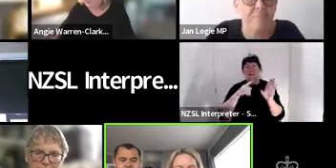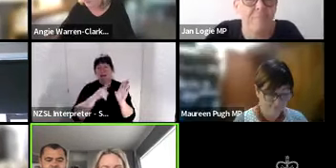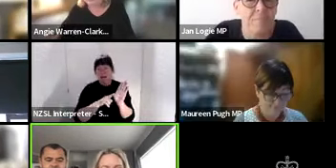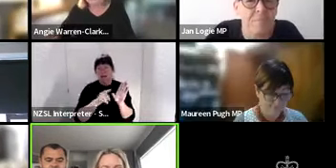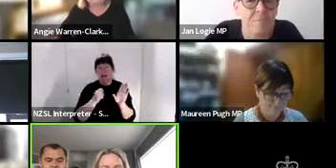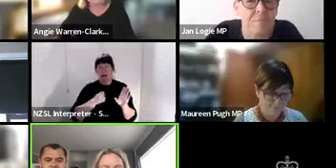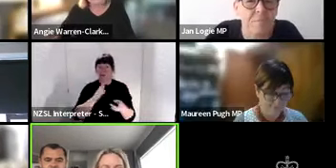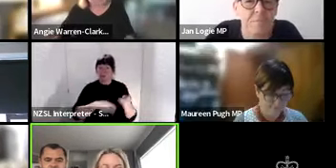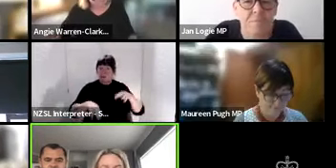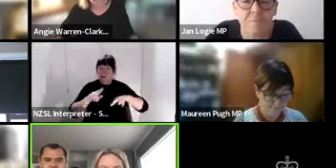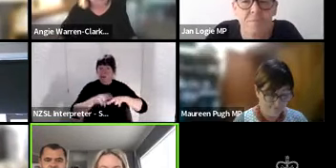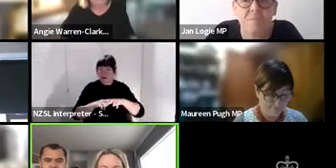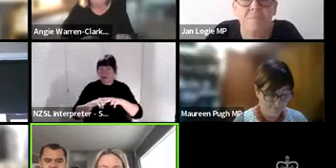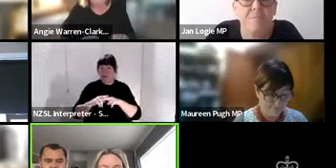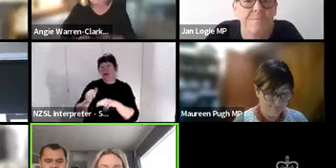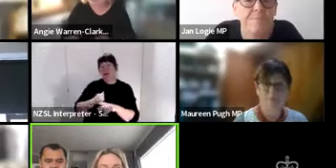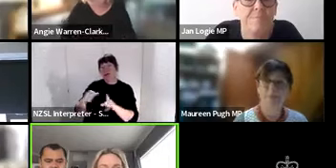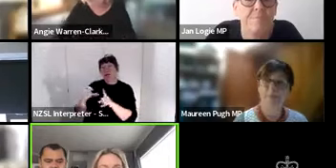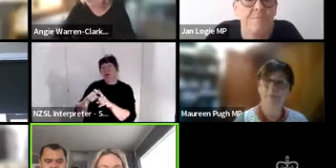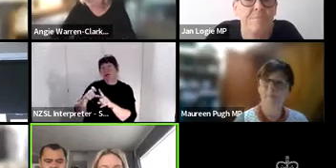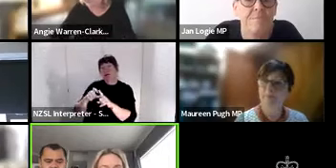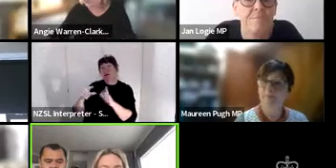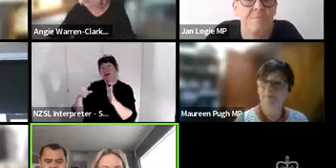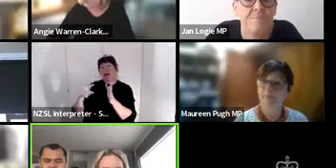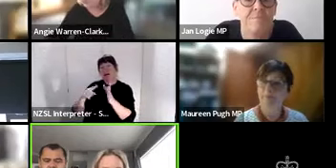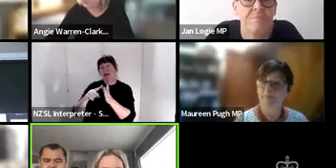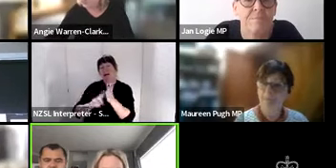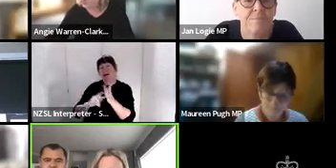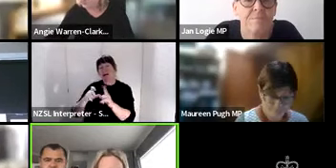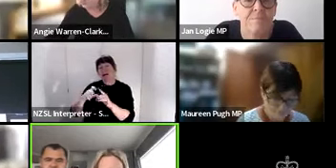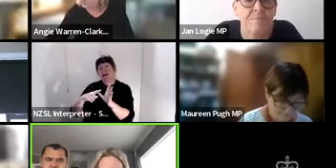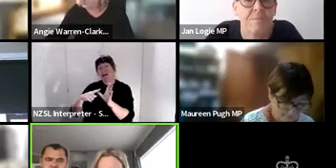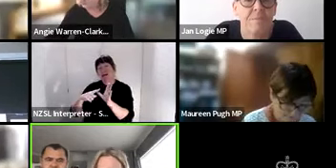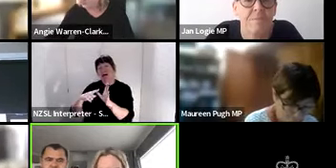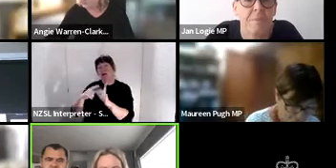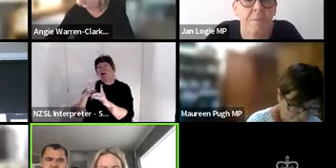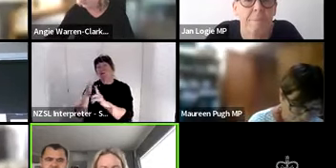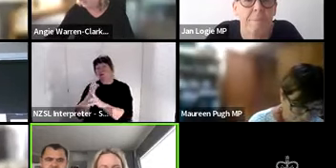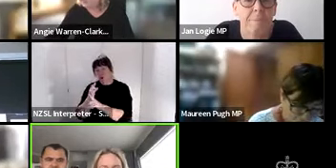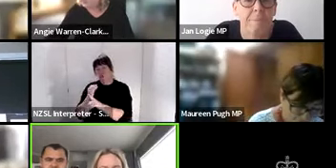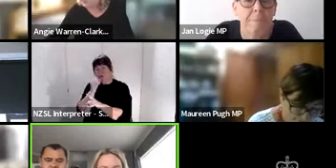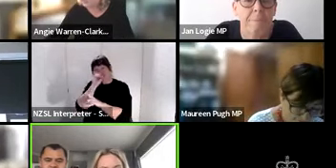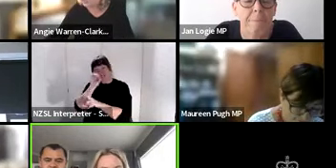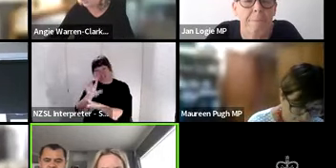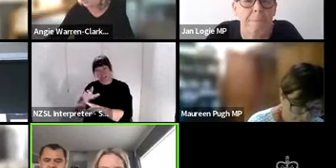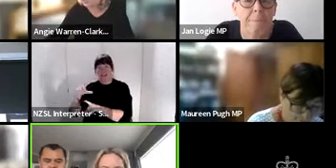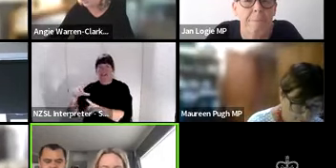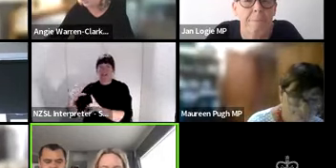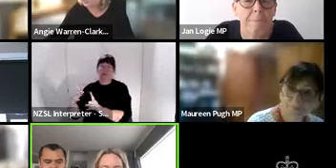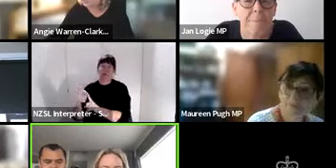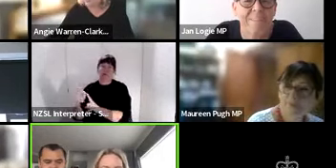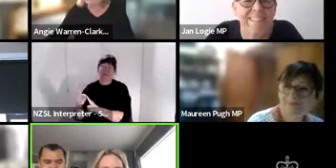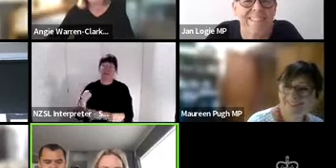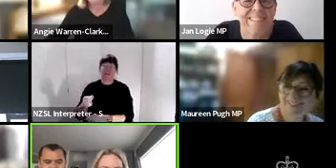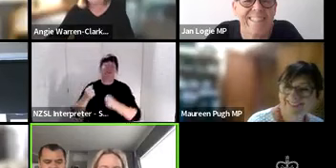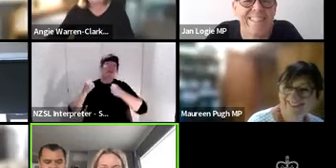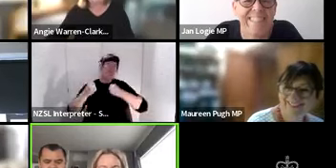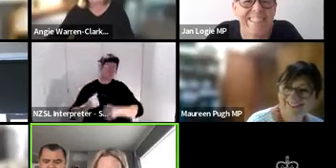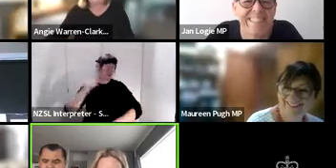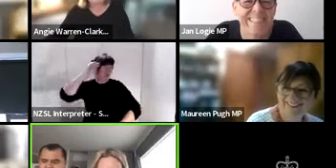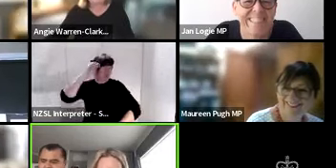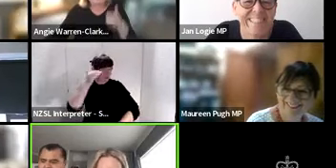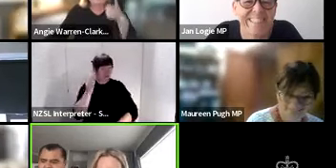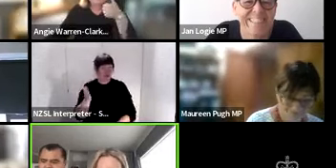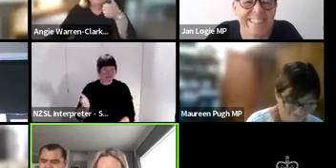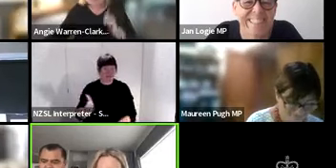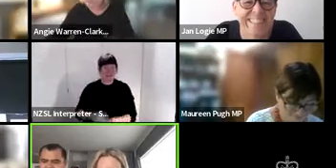the parent of India Rose, who's a 10-year-old girl who lives with cerebral palsy, who is fierce and determined, so